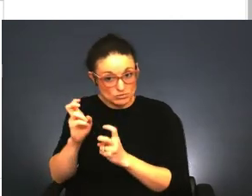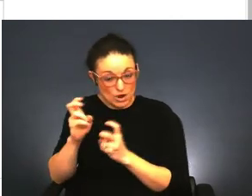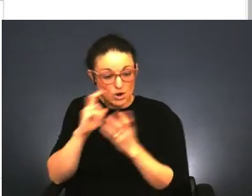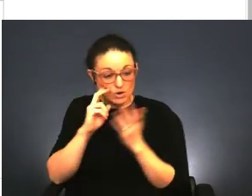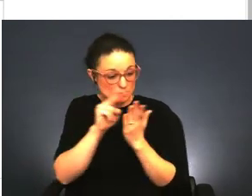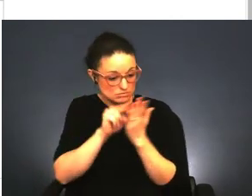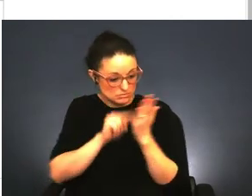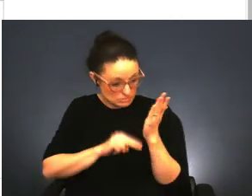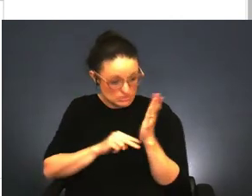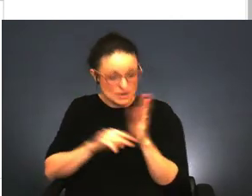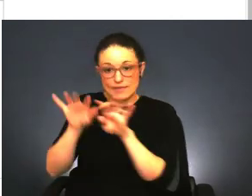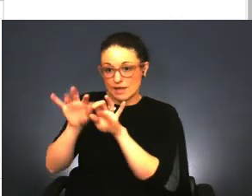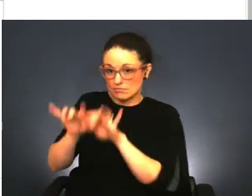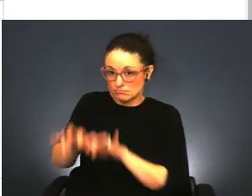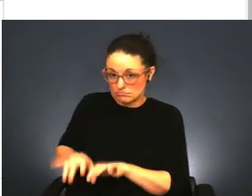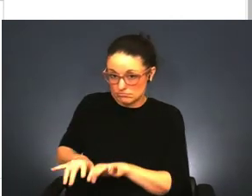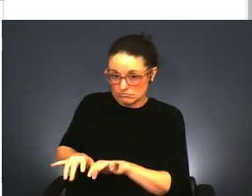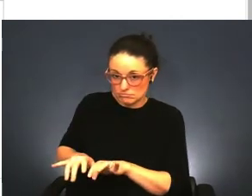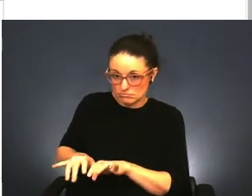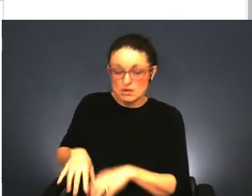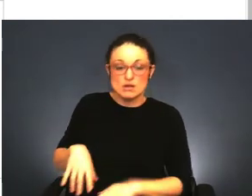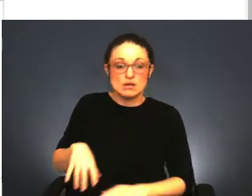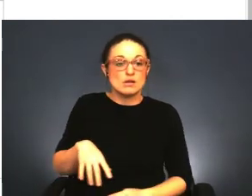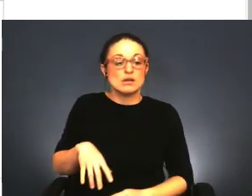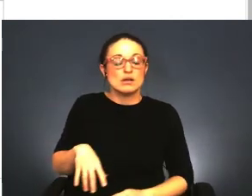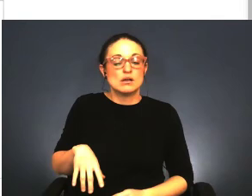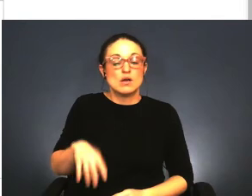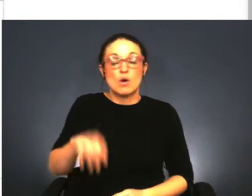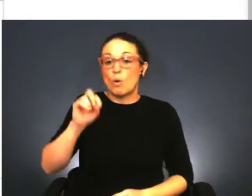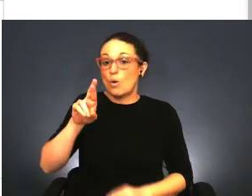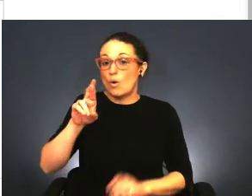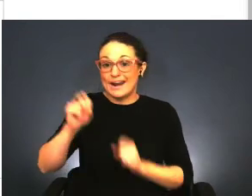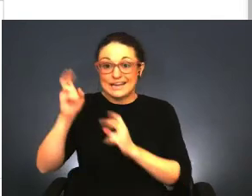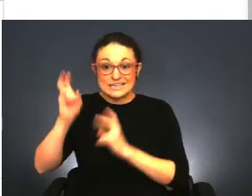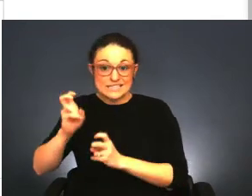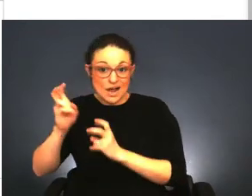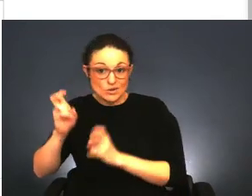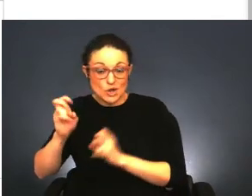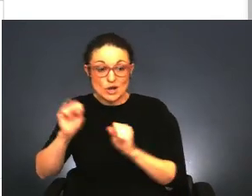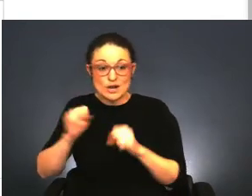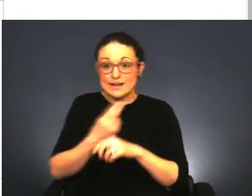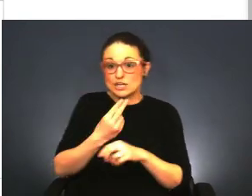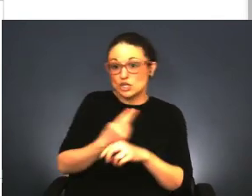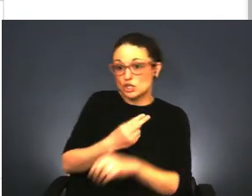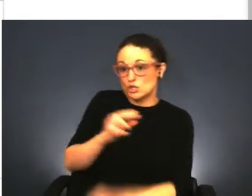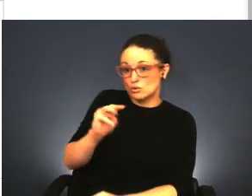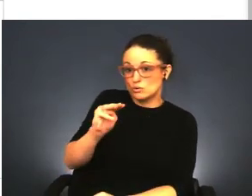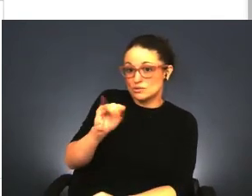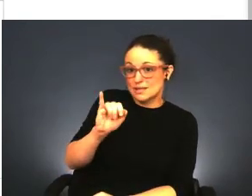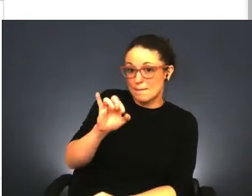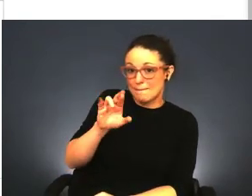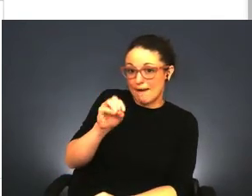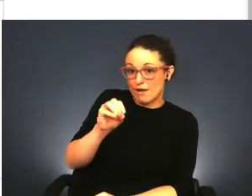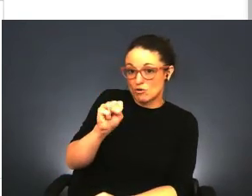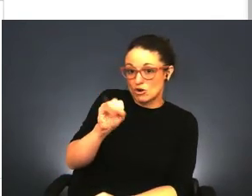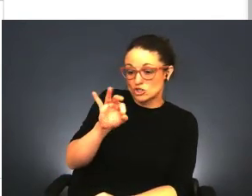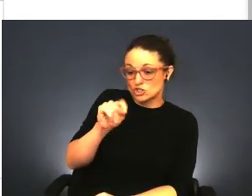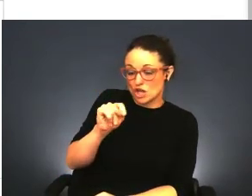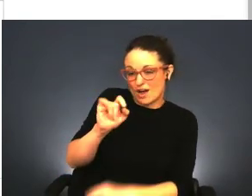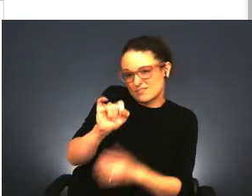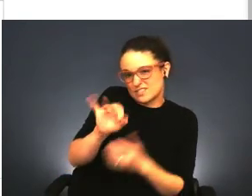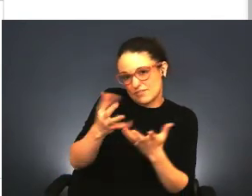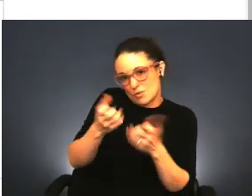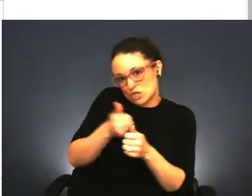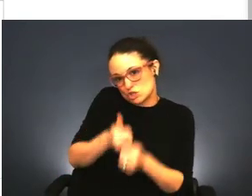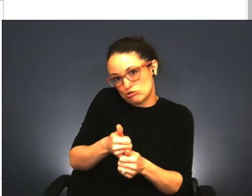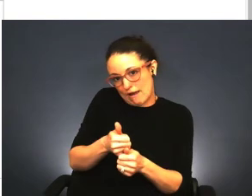showed you before. I could download them and use Microsoft if I wanted to use track changes in Microsoft. If I'm more